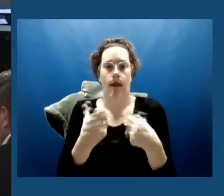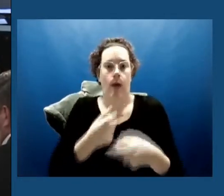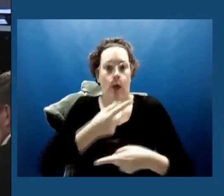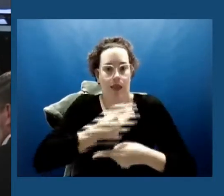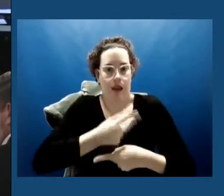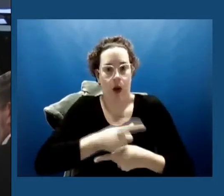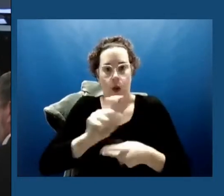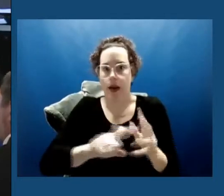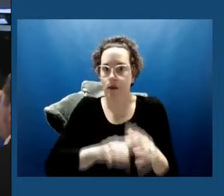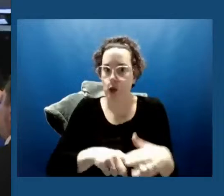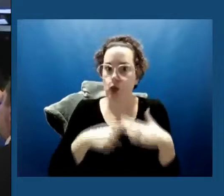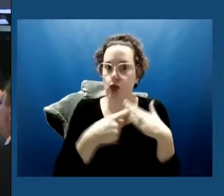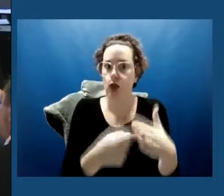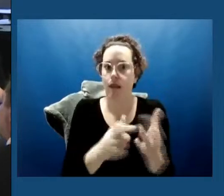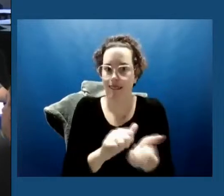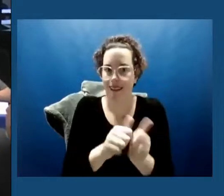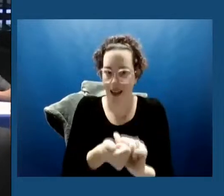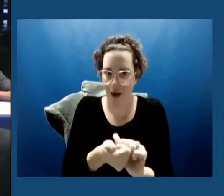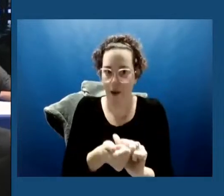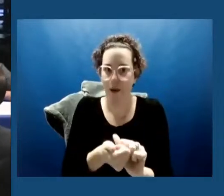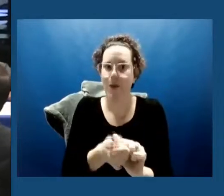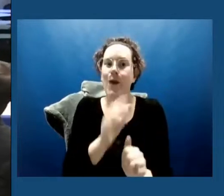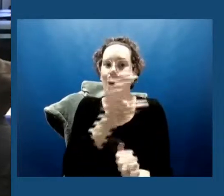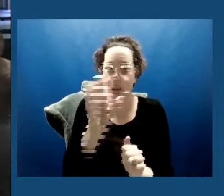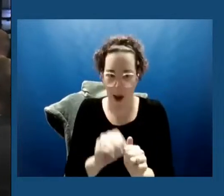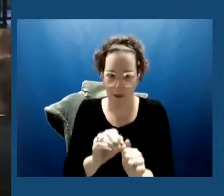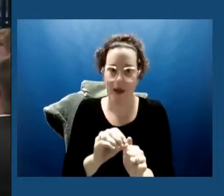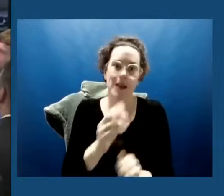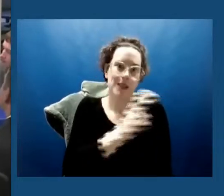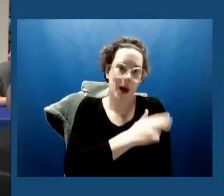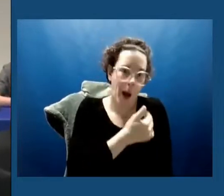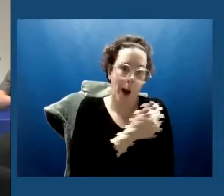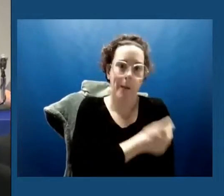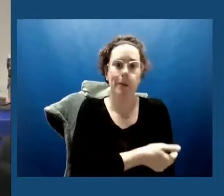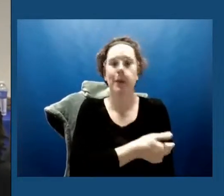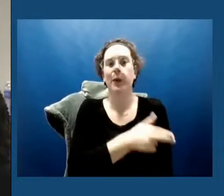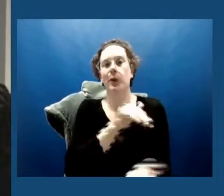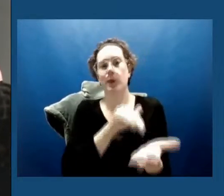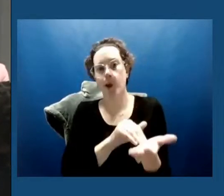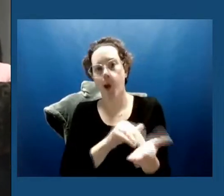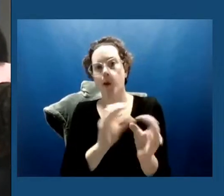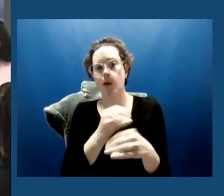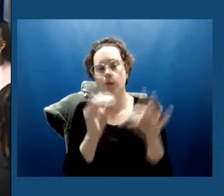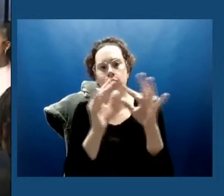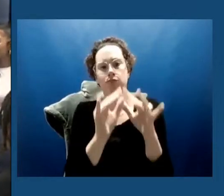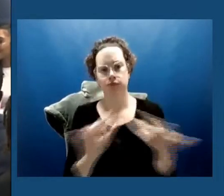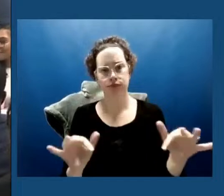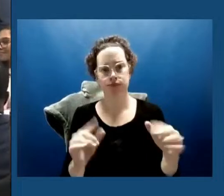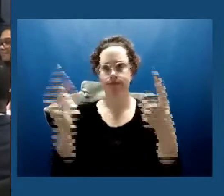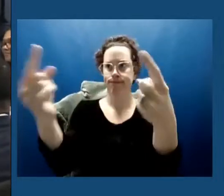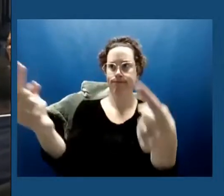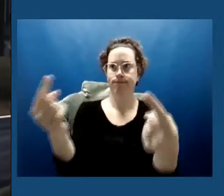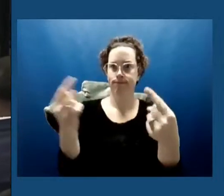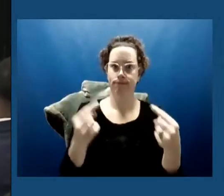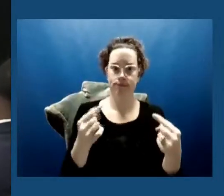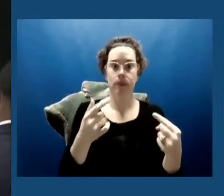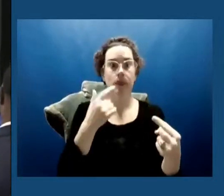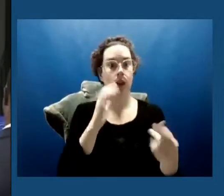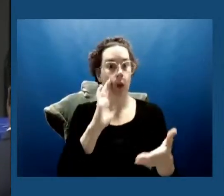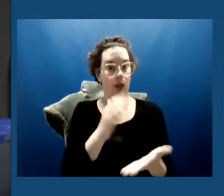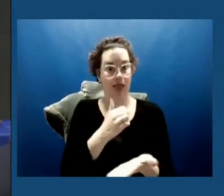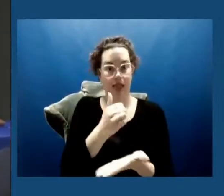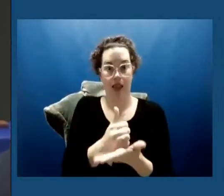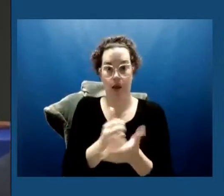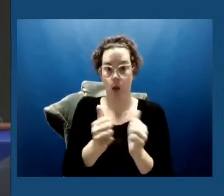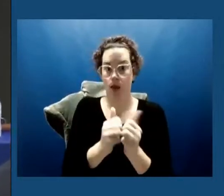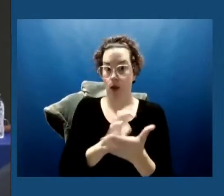begin with healthcare companies, hospitals, et cetera, who step up to the plate and say, we're going to help you with the